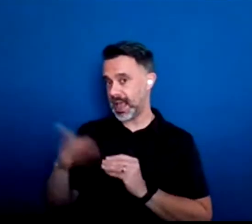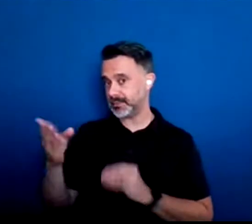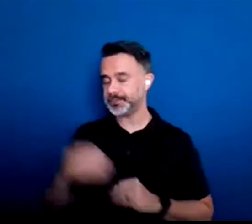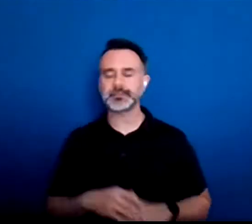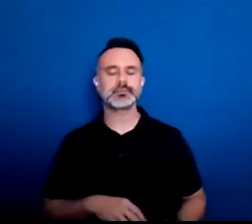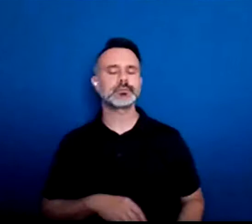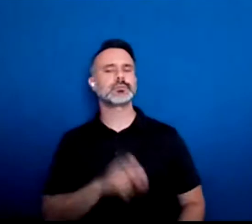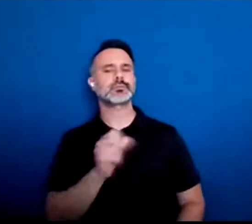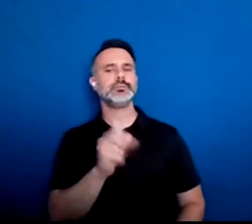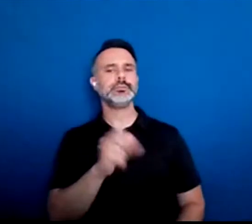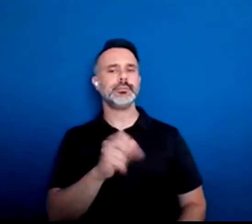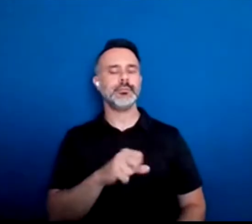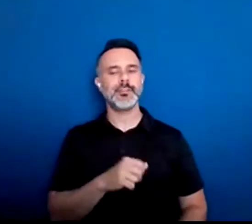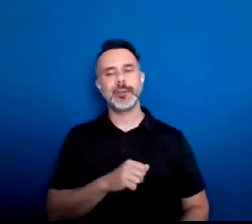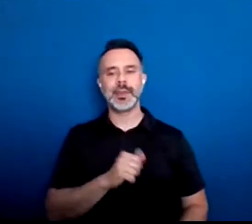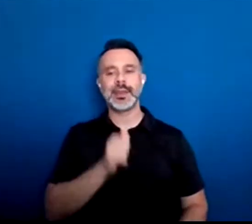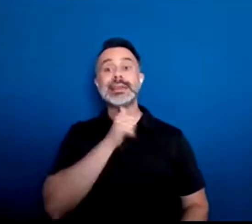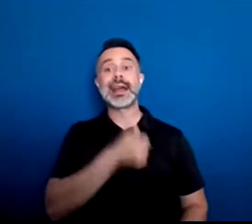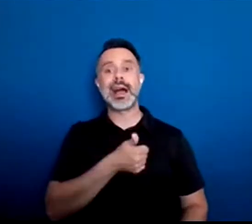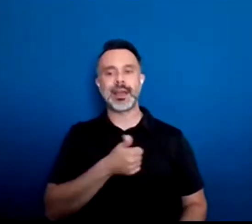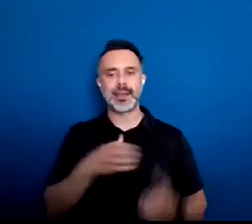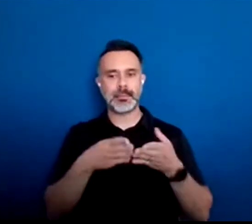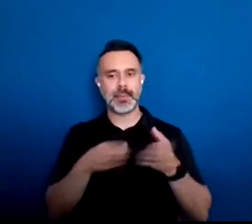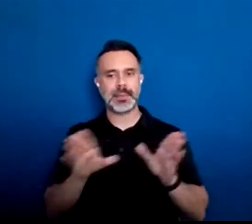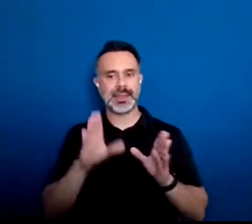from a non-public health point of view, I